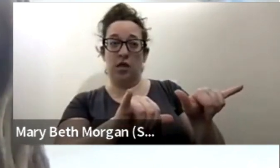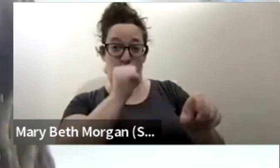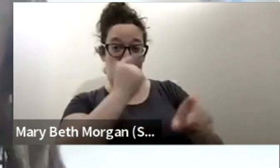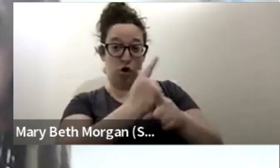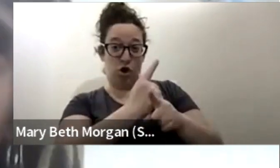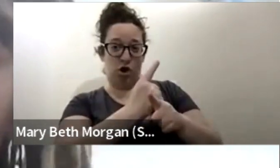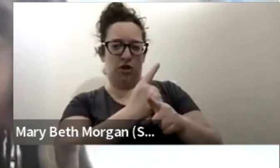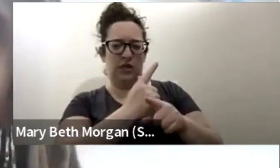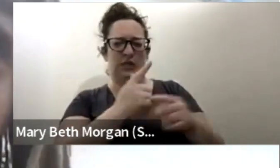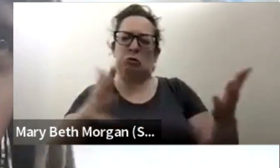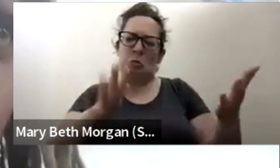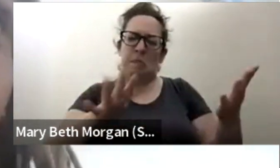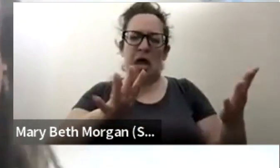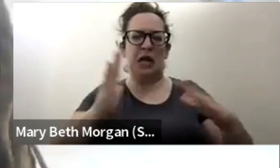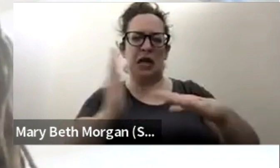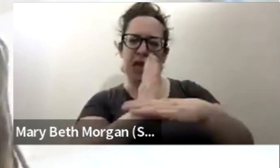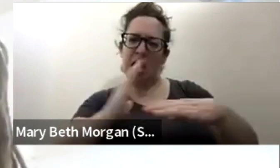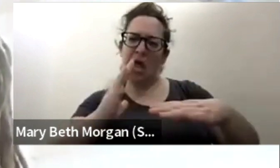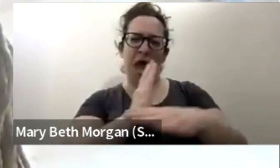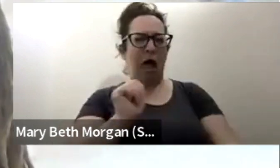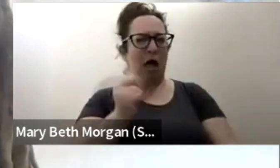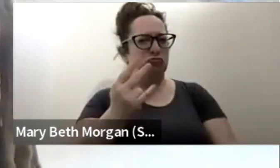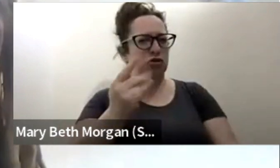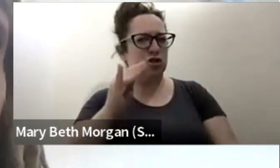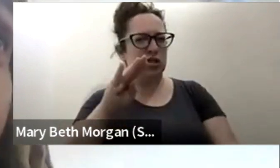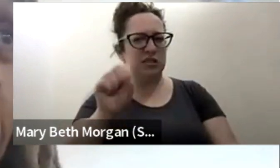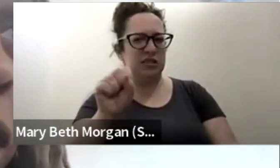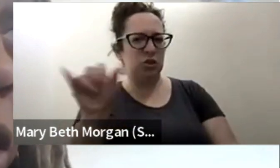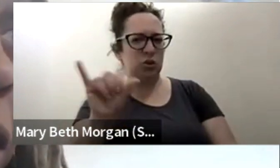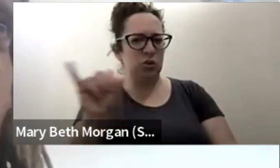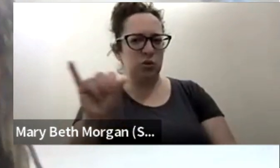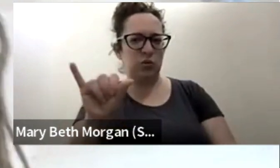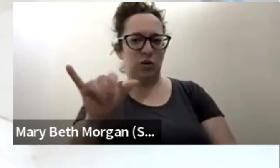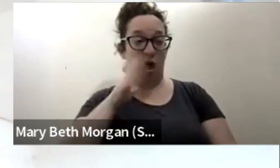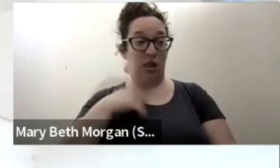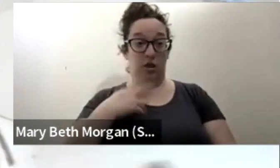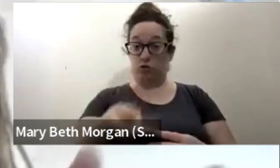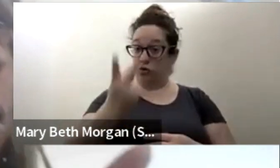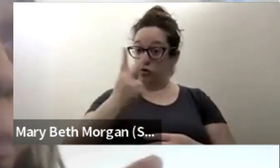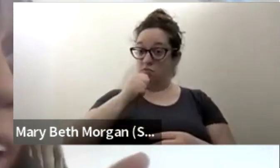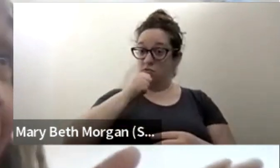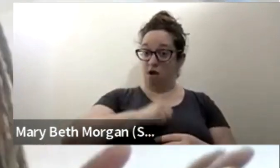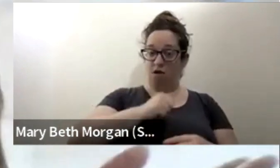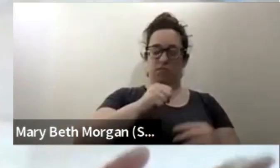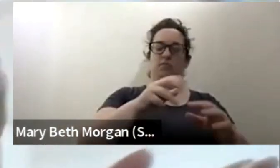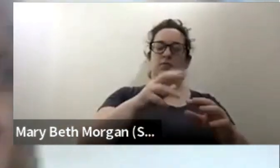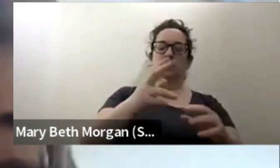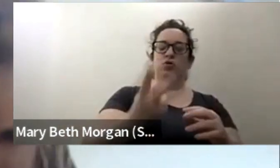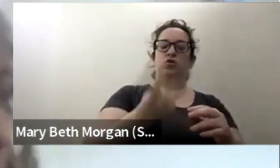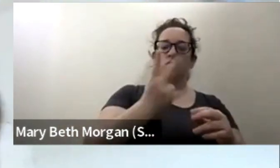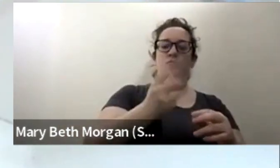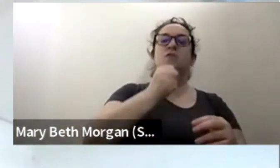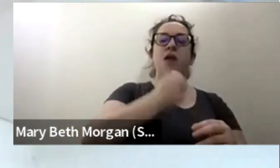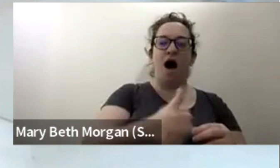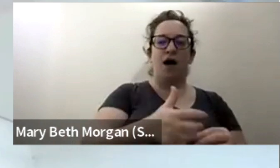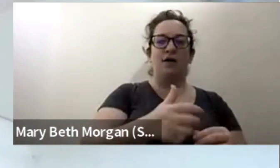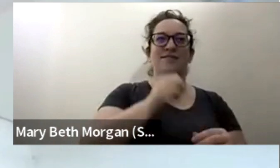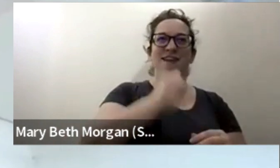boy is quite androgynous too. And also, once you've got, if you play them as two